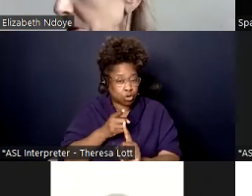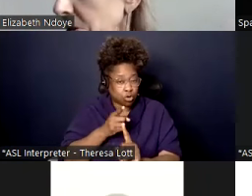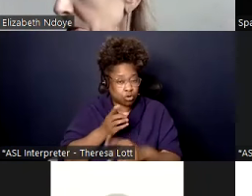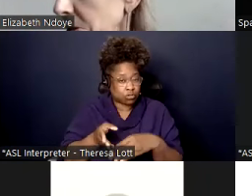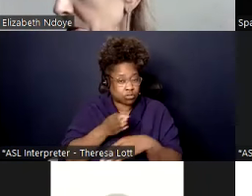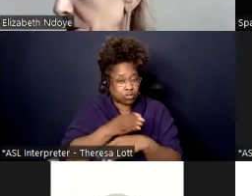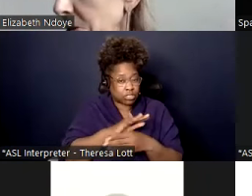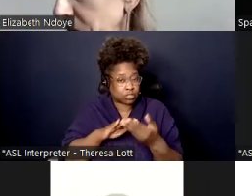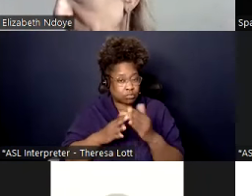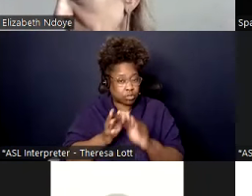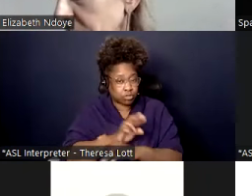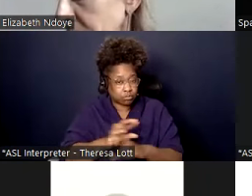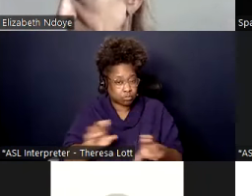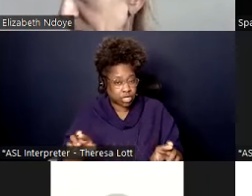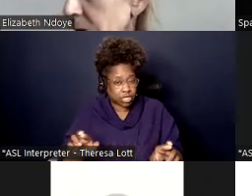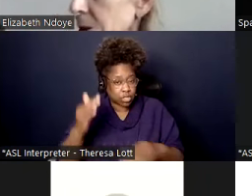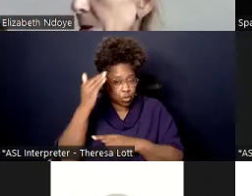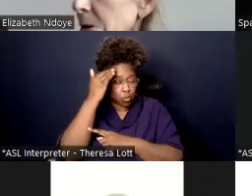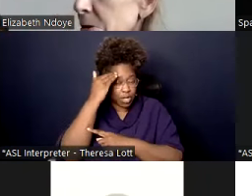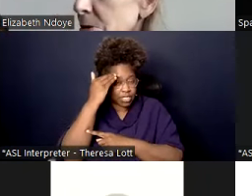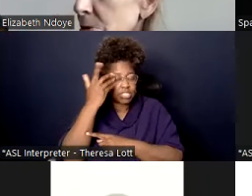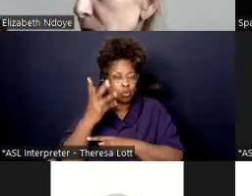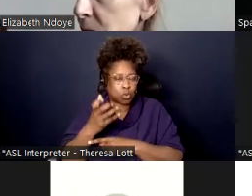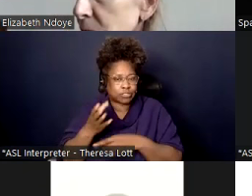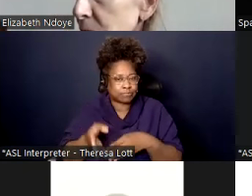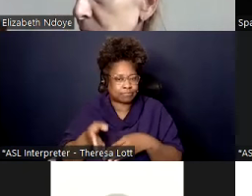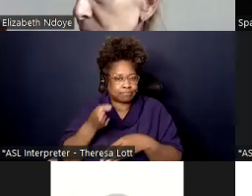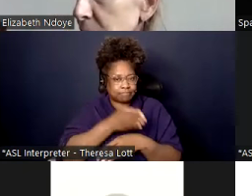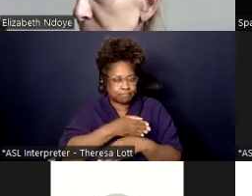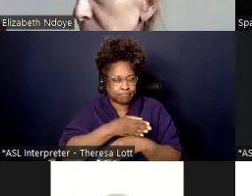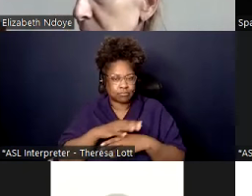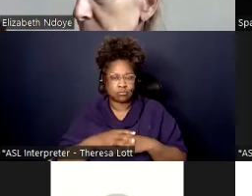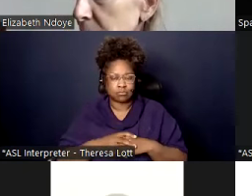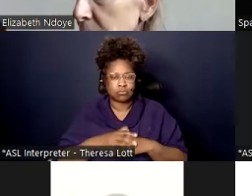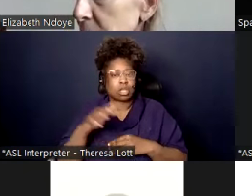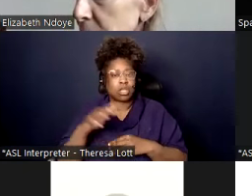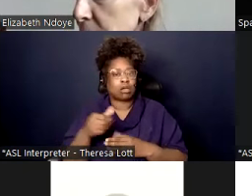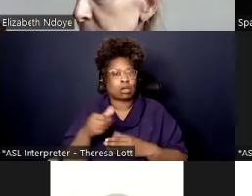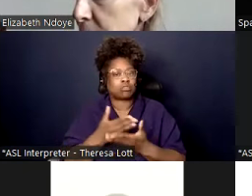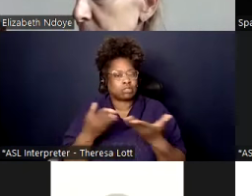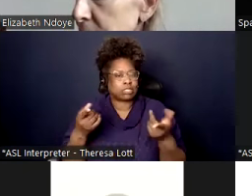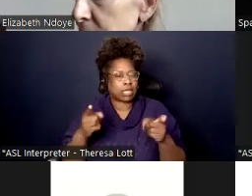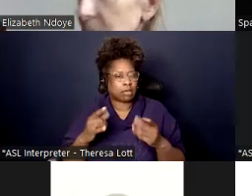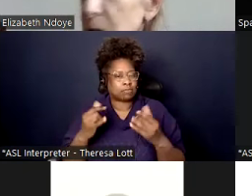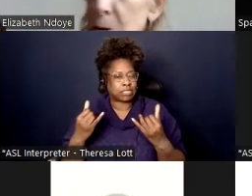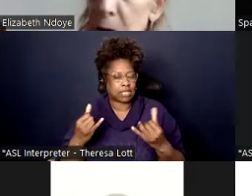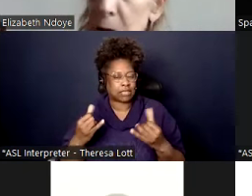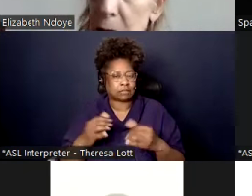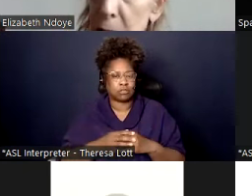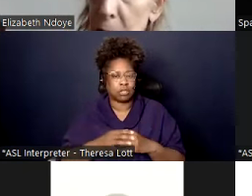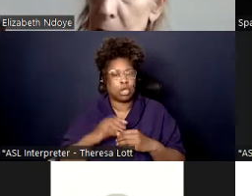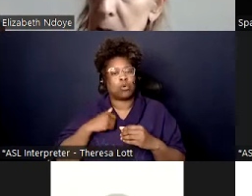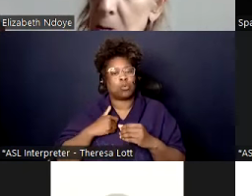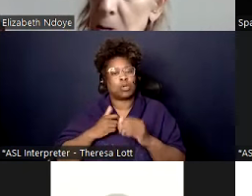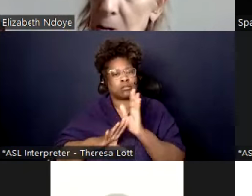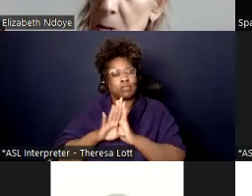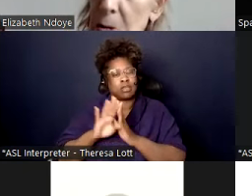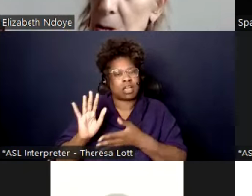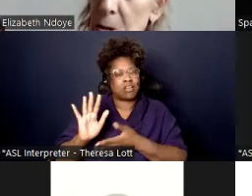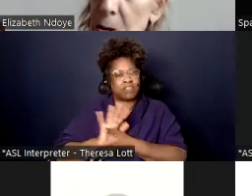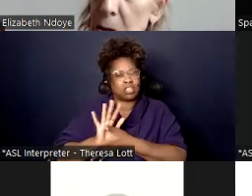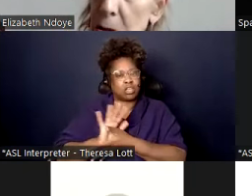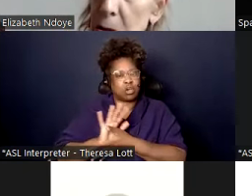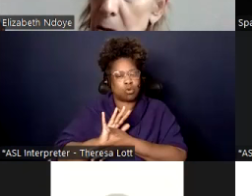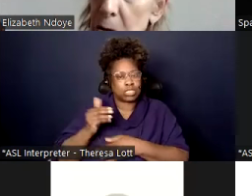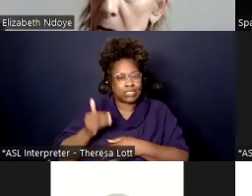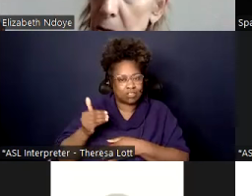community preparedness and awareness. Just to touch on a few other things that we've got in the works, we're developing a video series on,